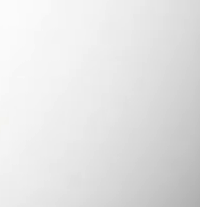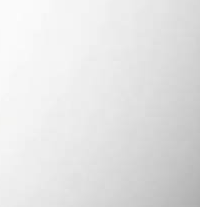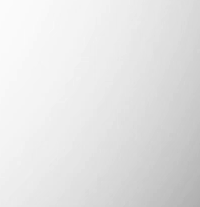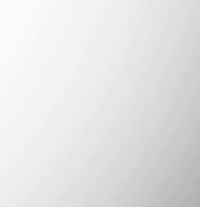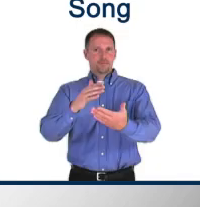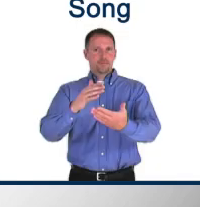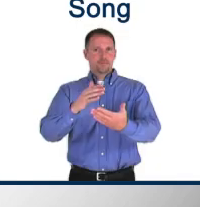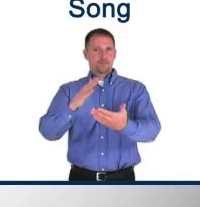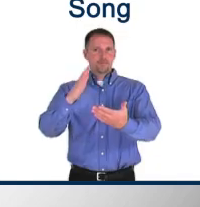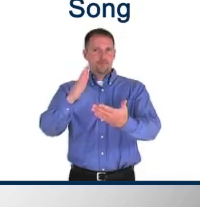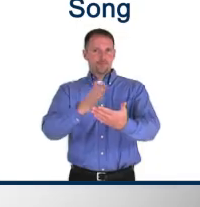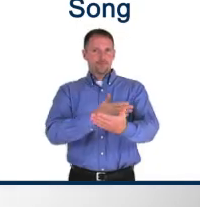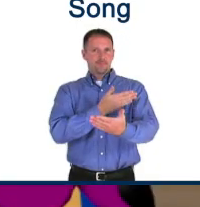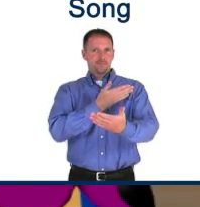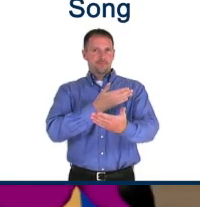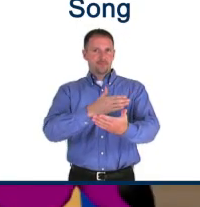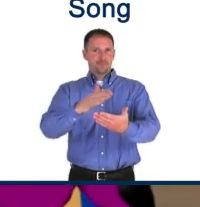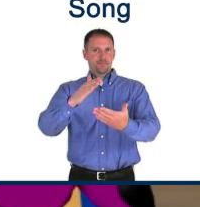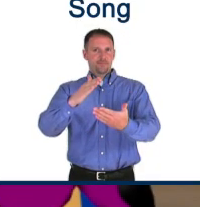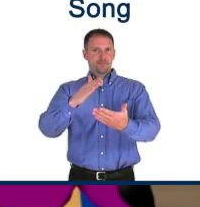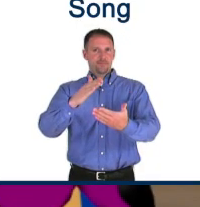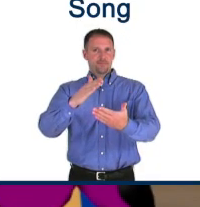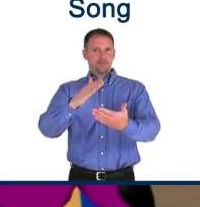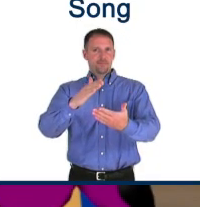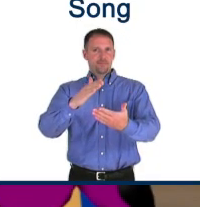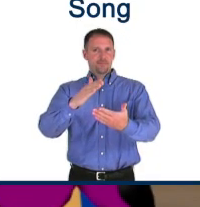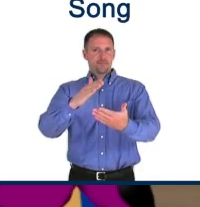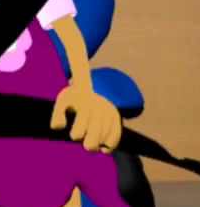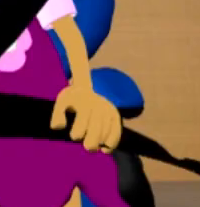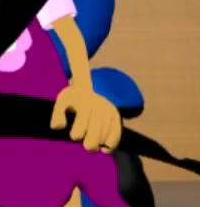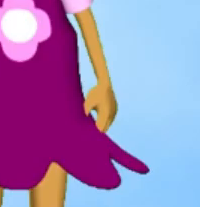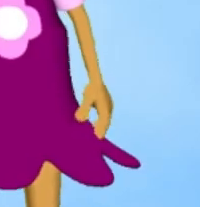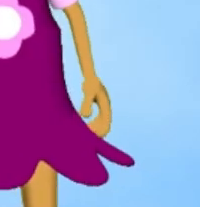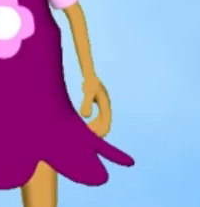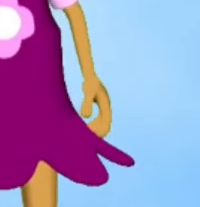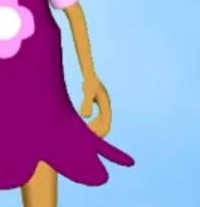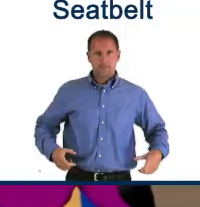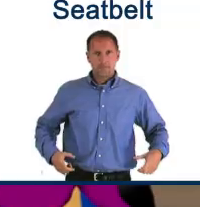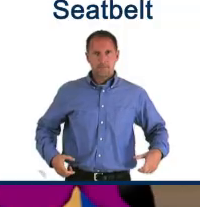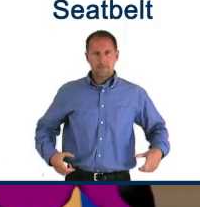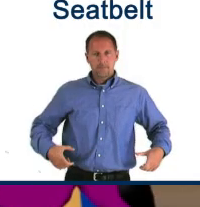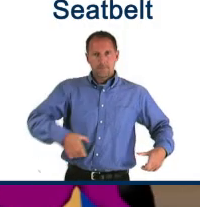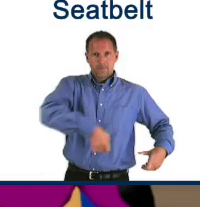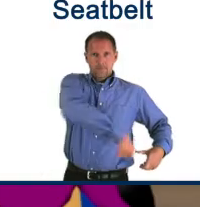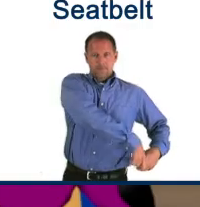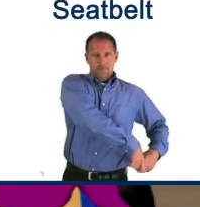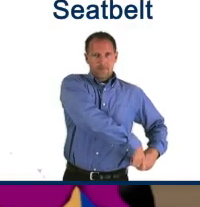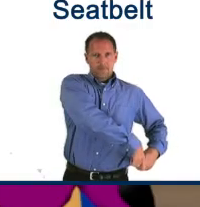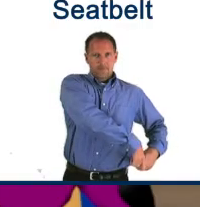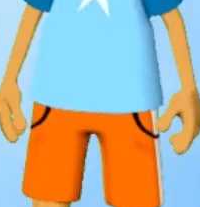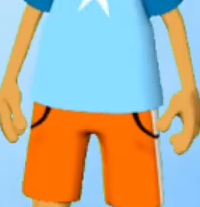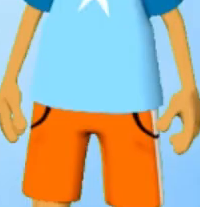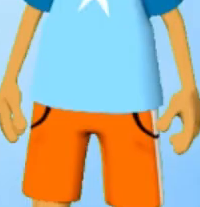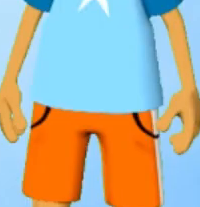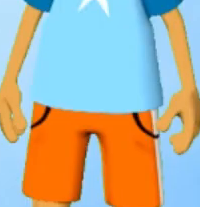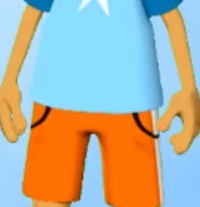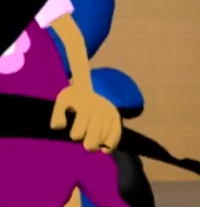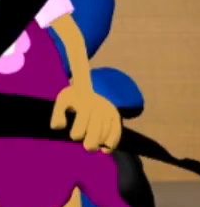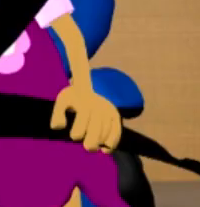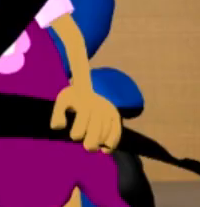Sing the seatbelt song. Put your seatbelt on. Put your seatbelt on.